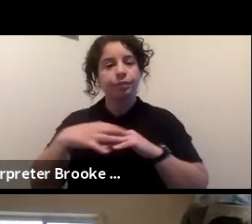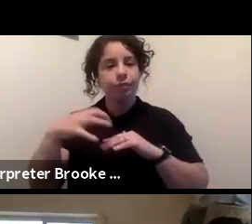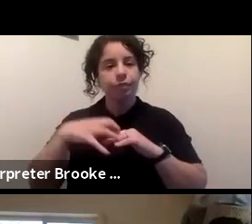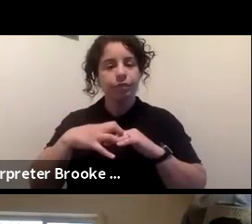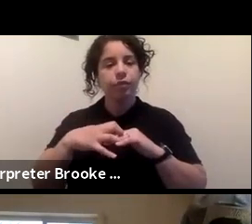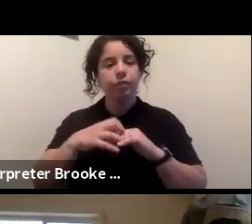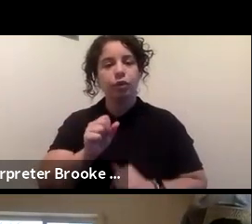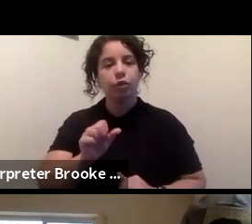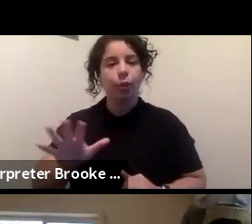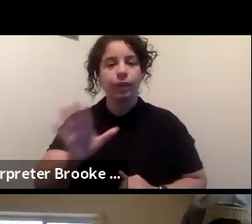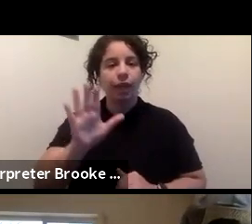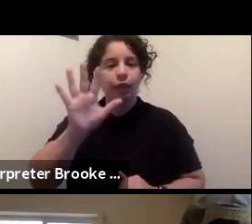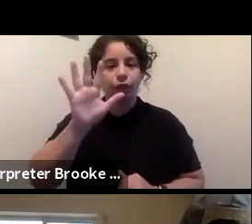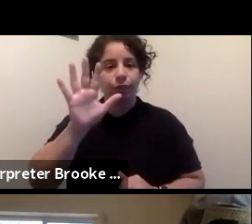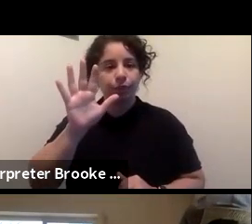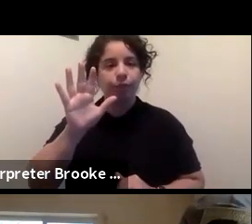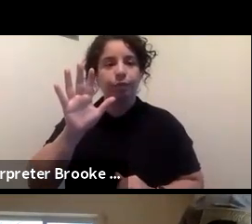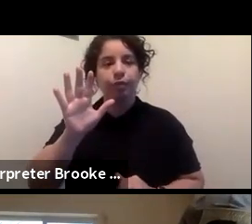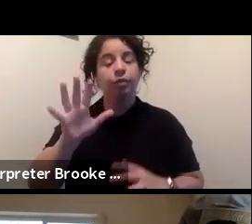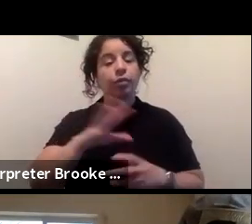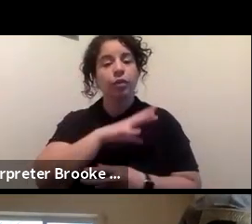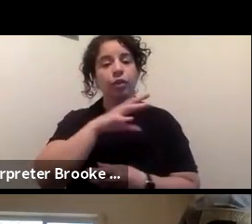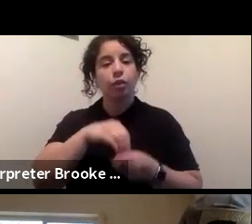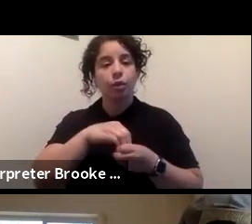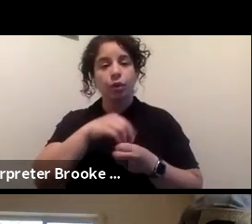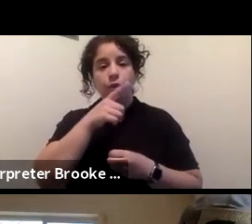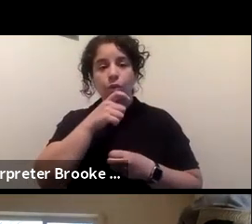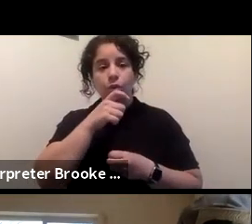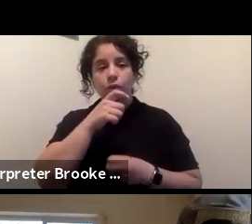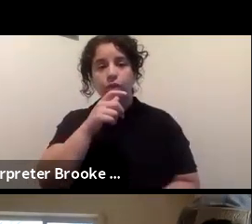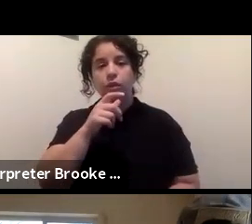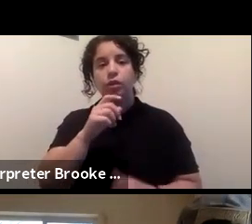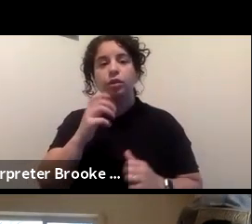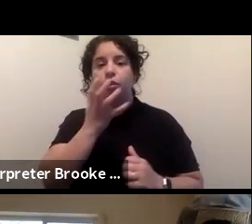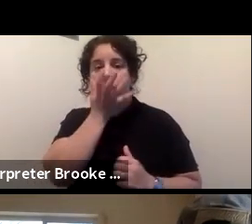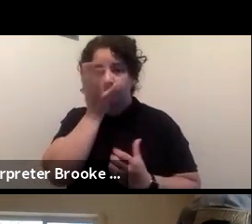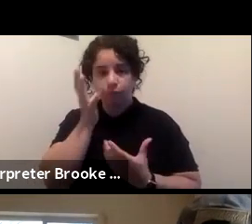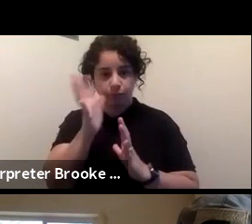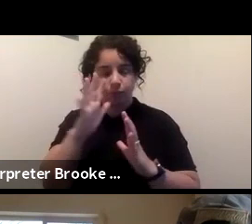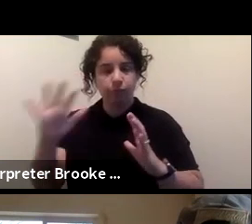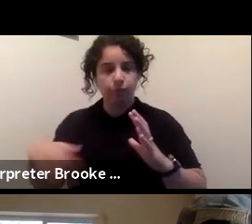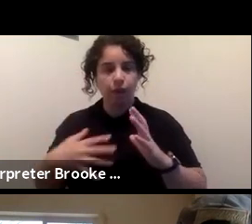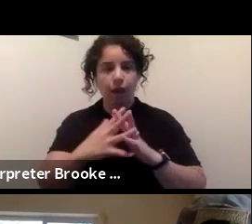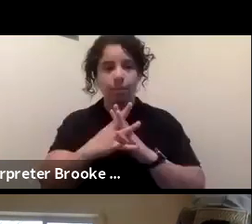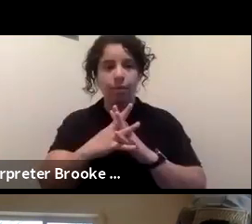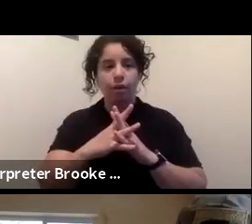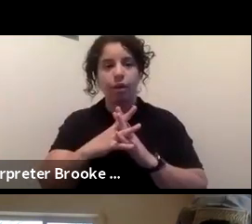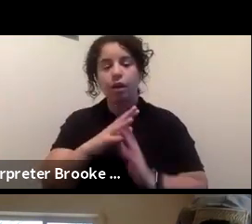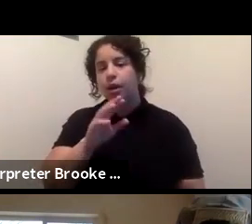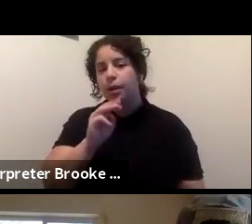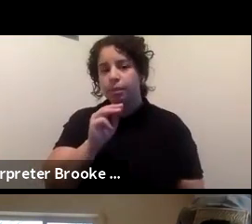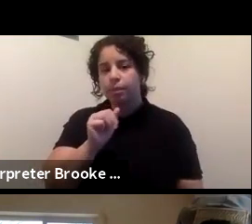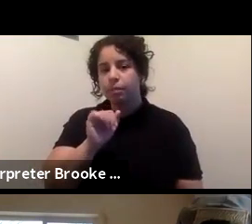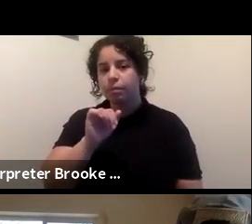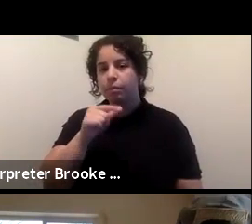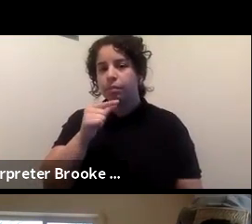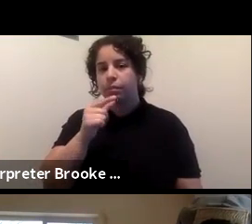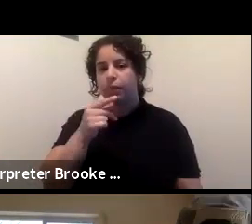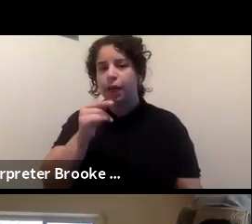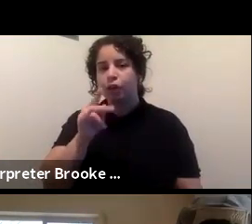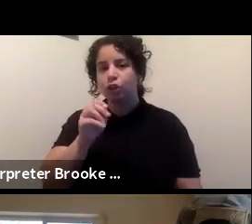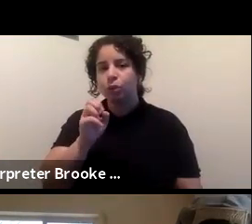Coast Salish, including the Duwamish, Suquamish, and Muckleshoot nations.